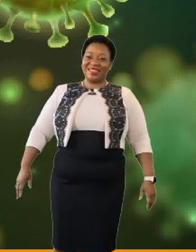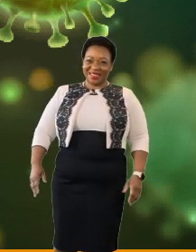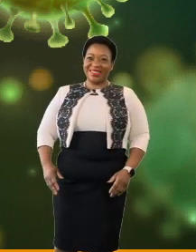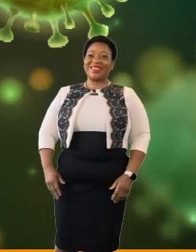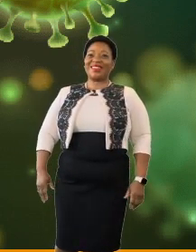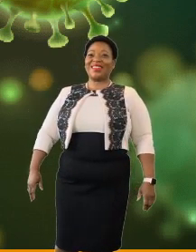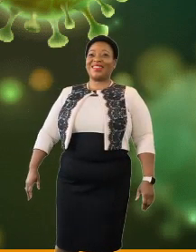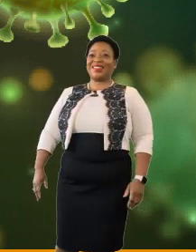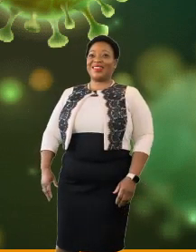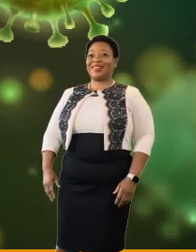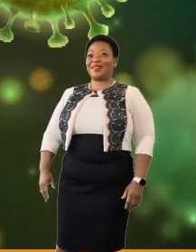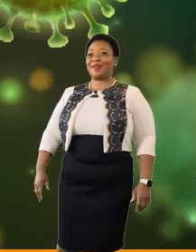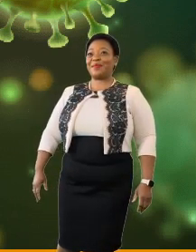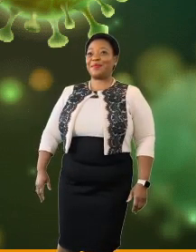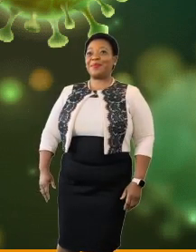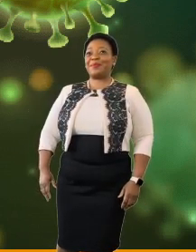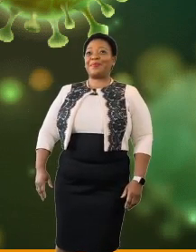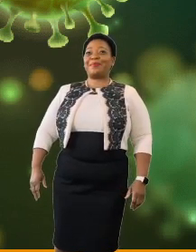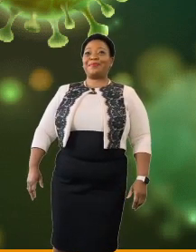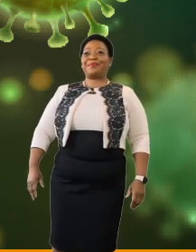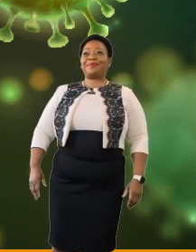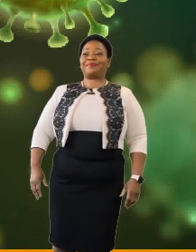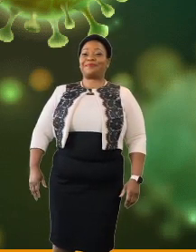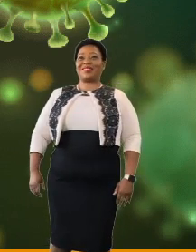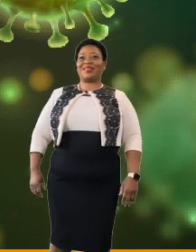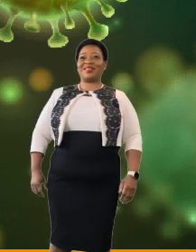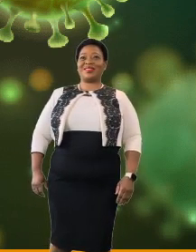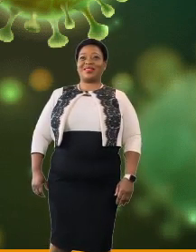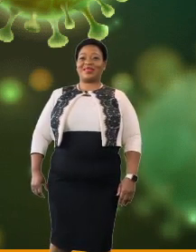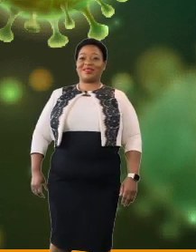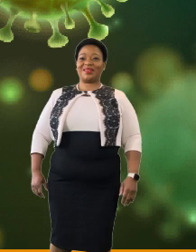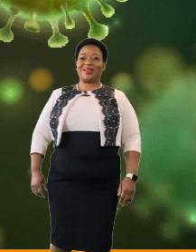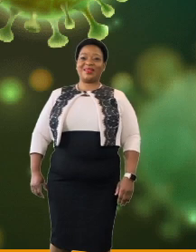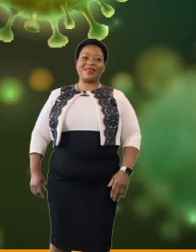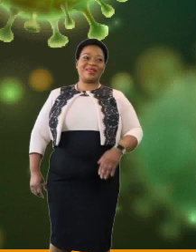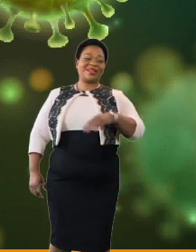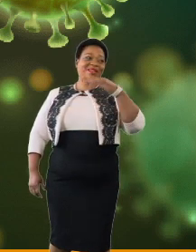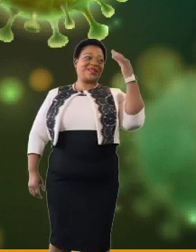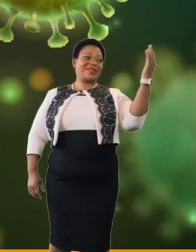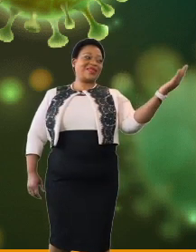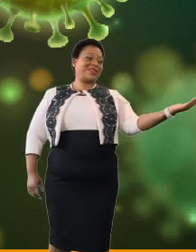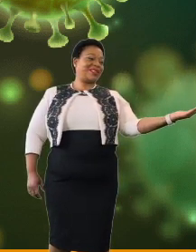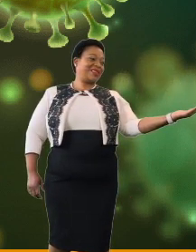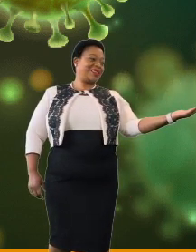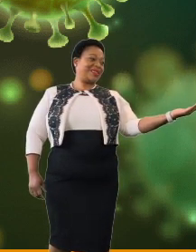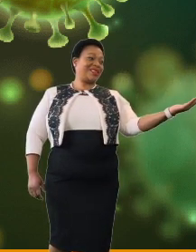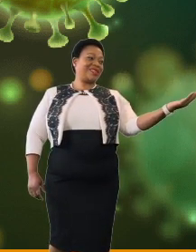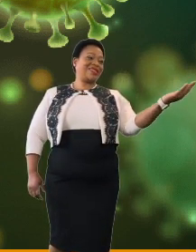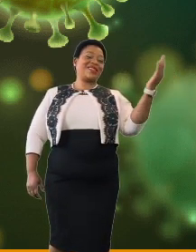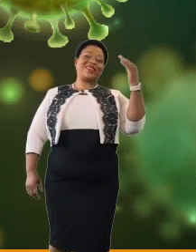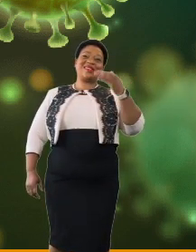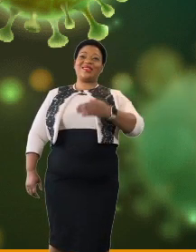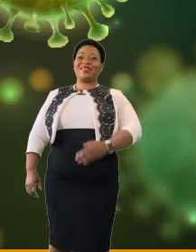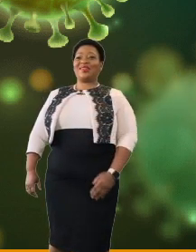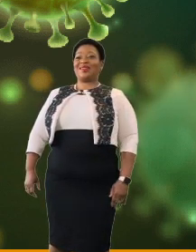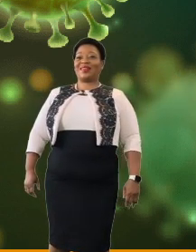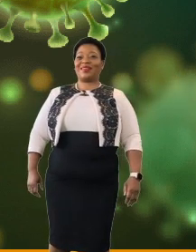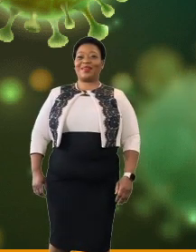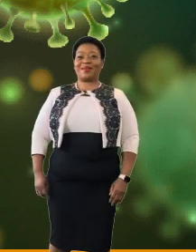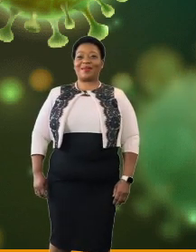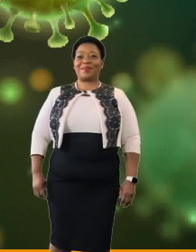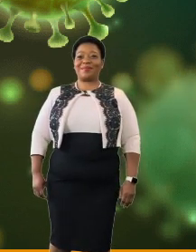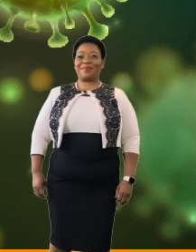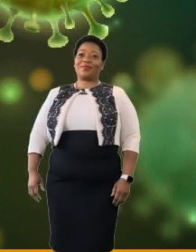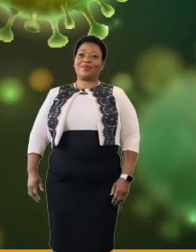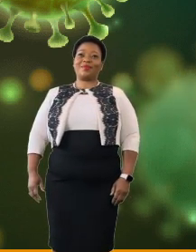channeled to where the biggest impact can be made. And we're going to have to, and I've got